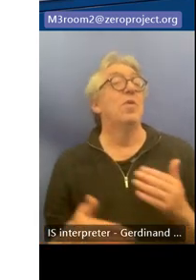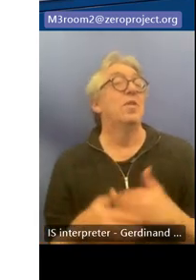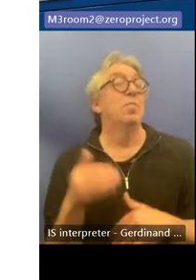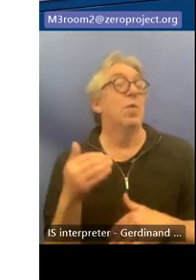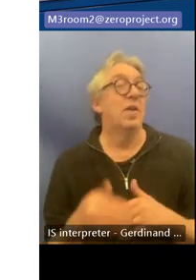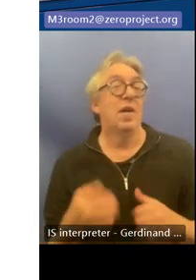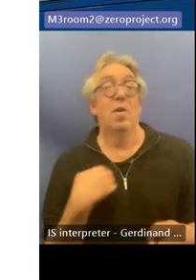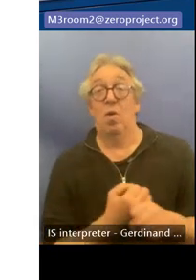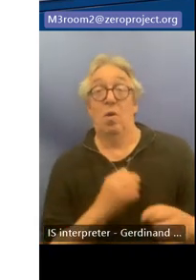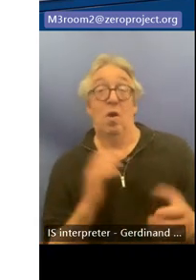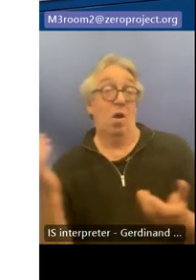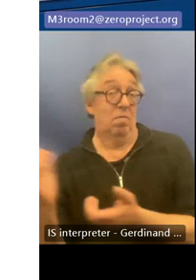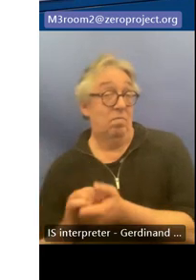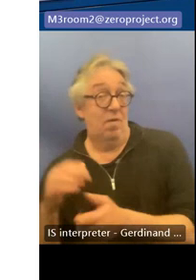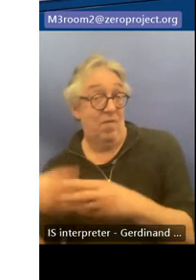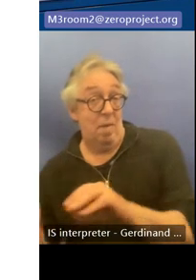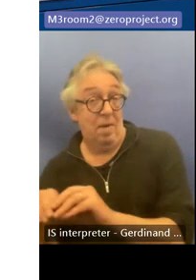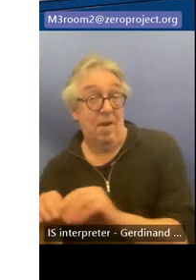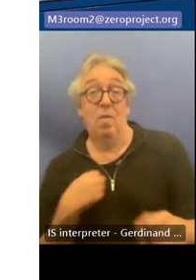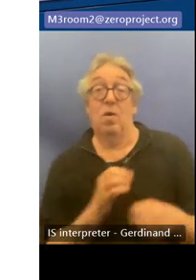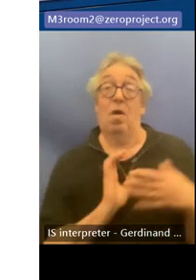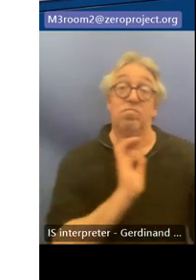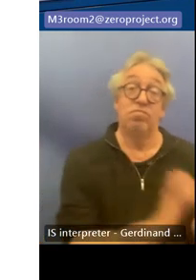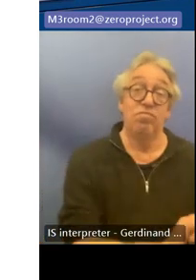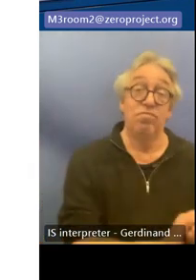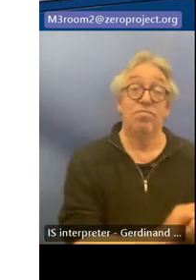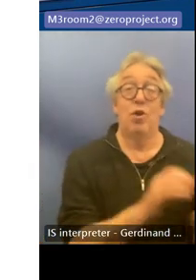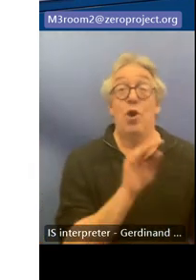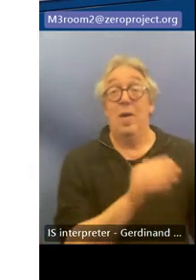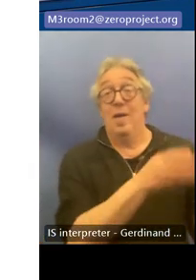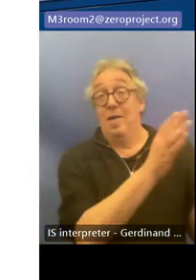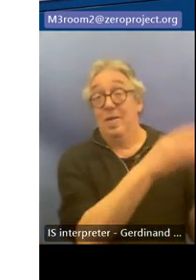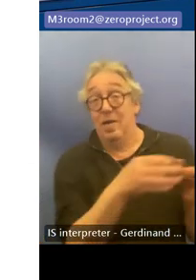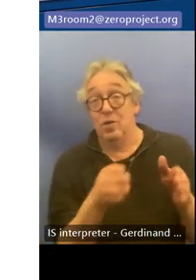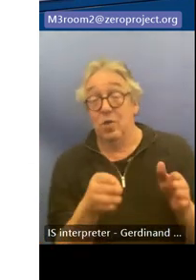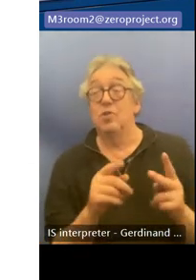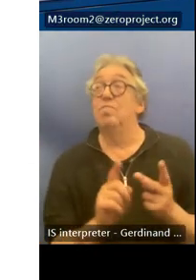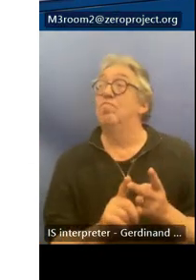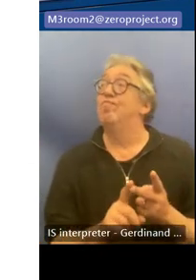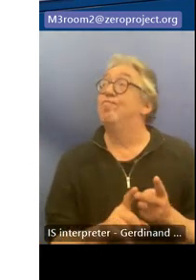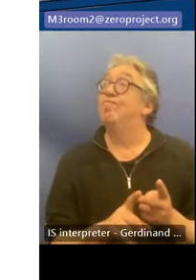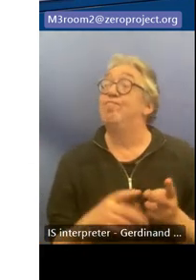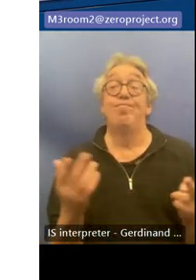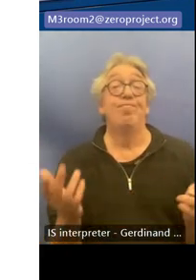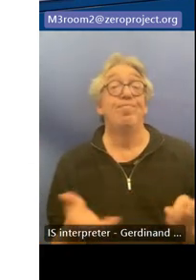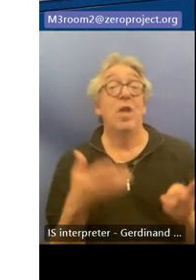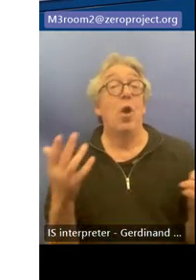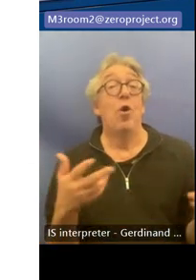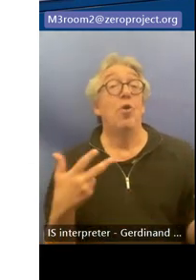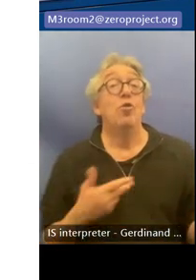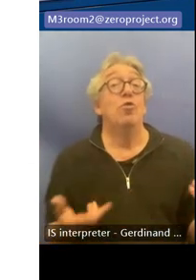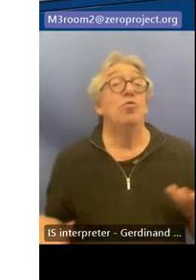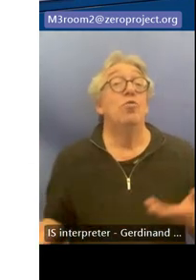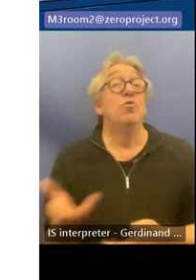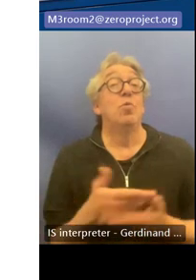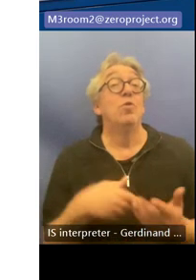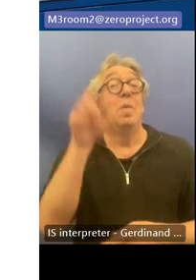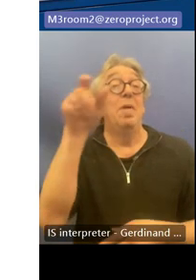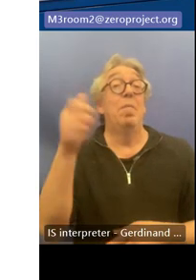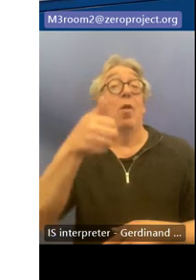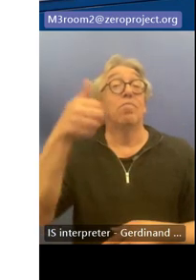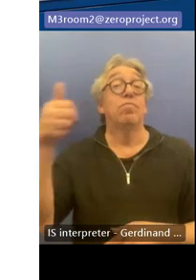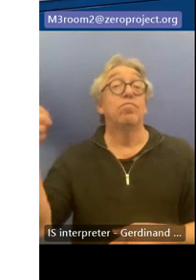are working with all the social people, so they also